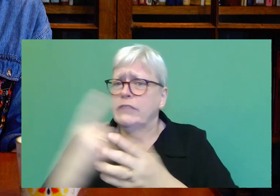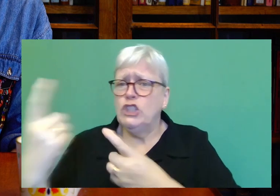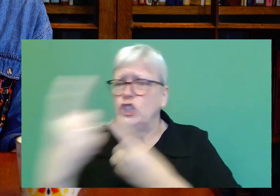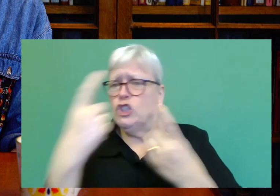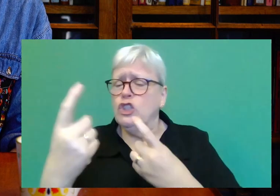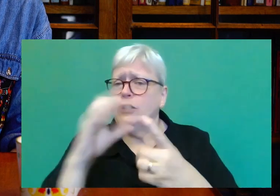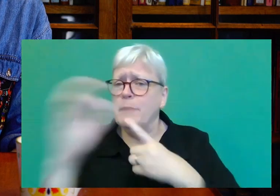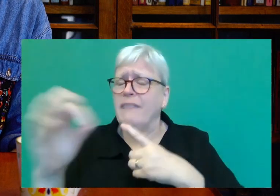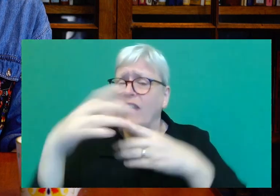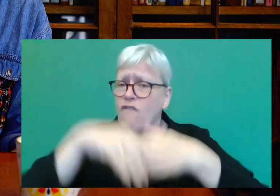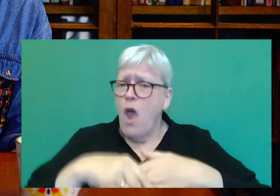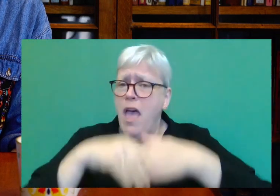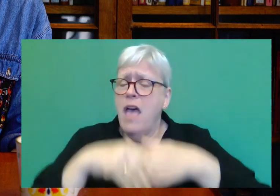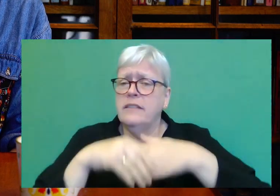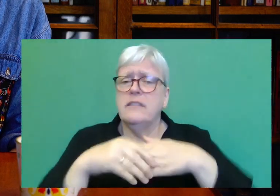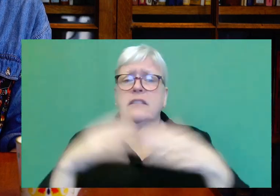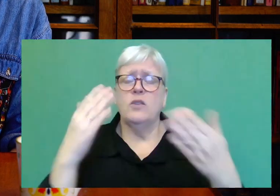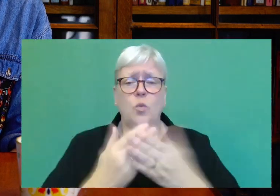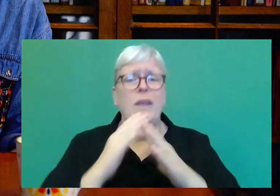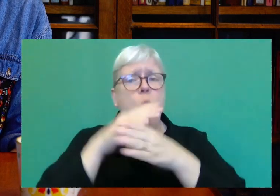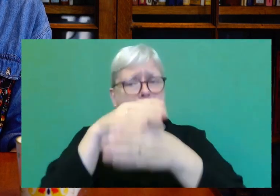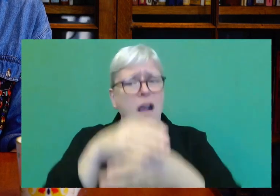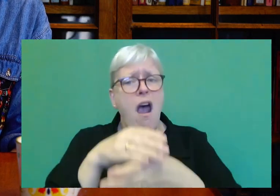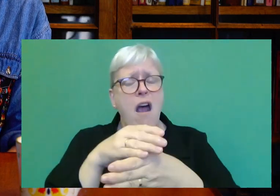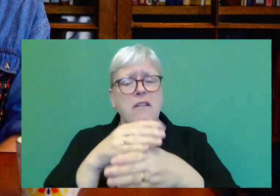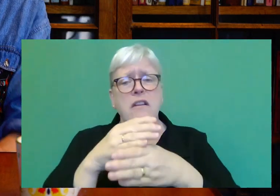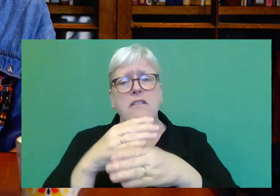a longevity to them, I think, which is